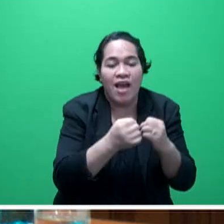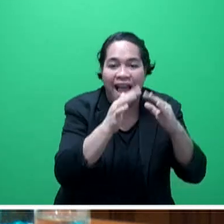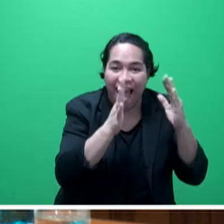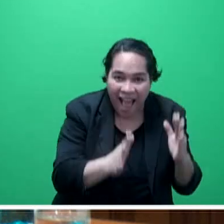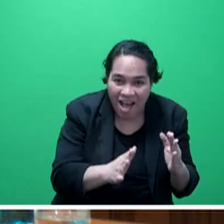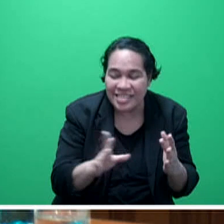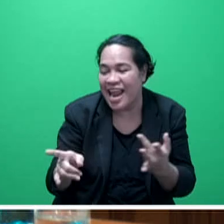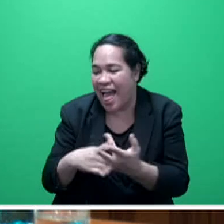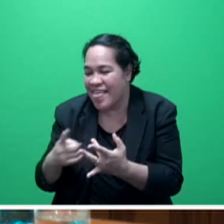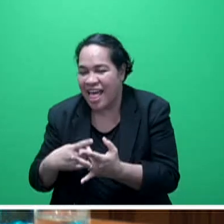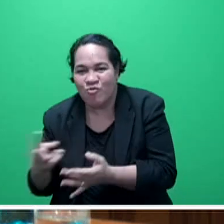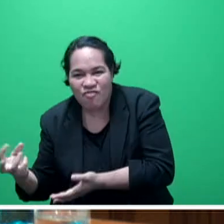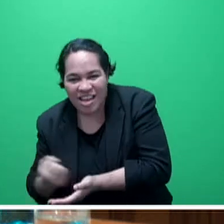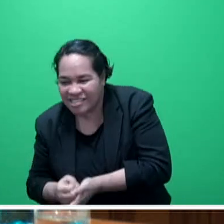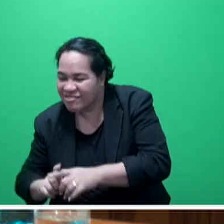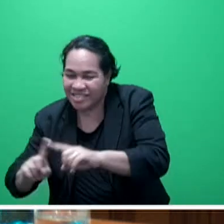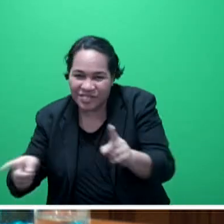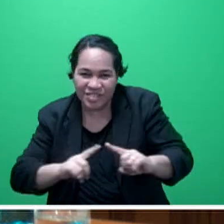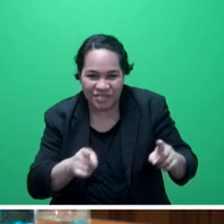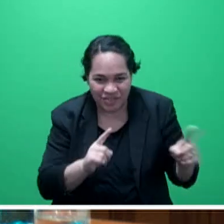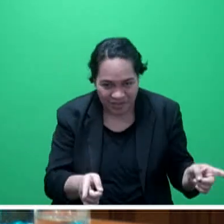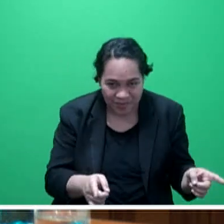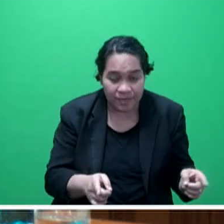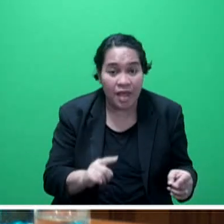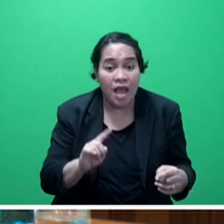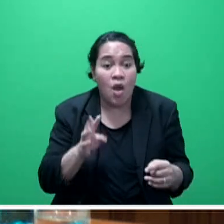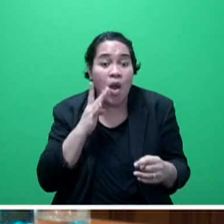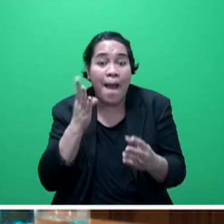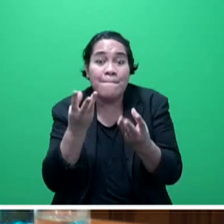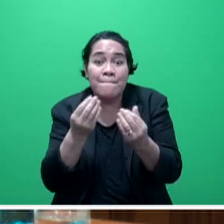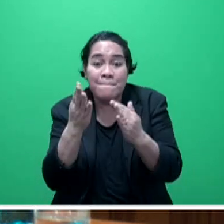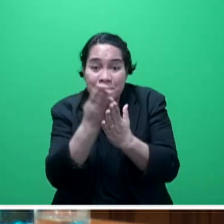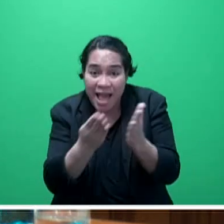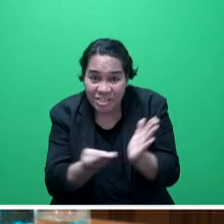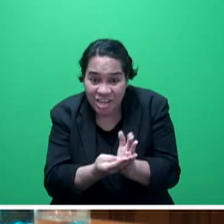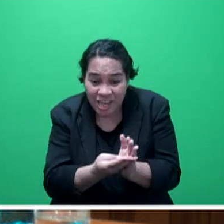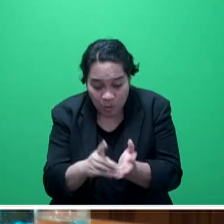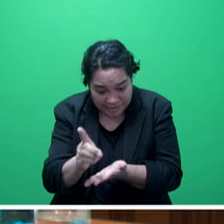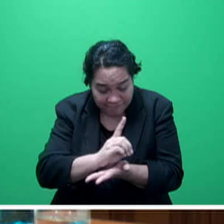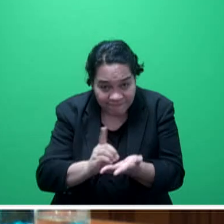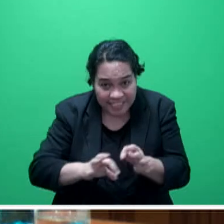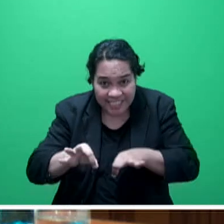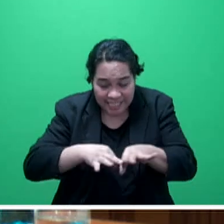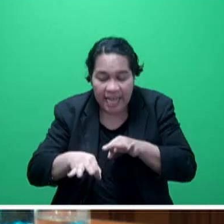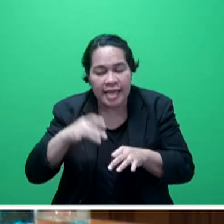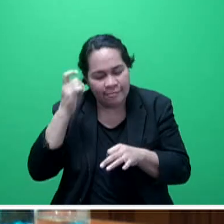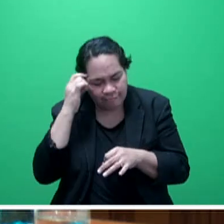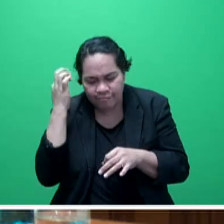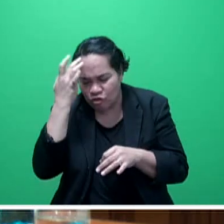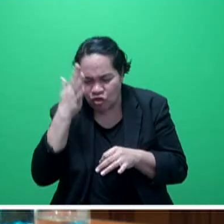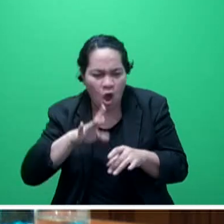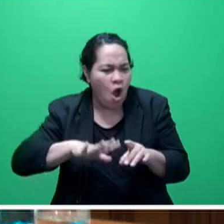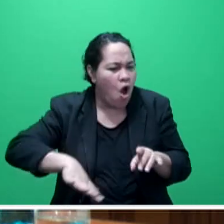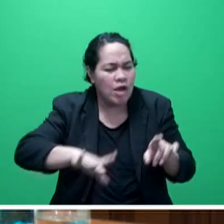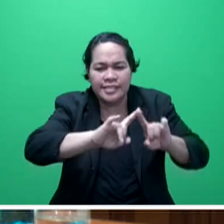forms of social wages. Mr. Speaker, sir, when budget is crafted, It considers all areas of the economy,